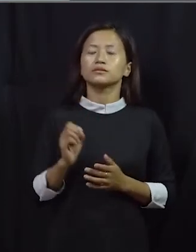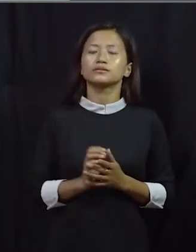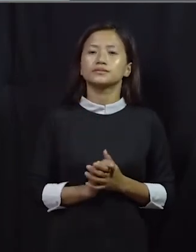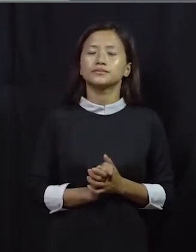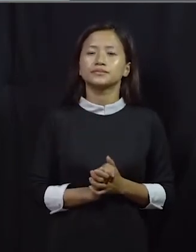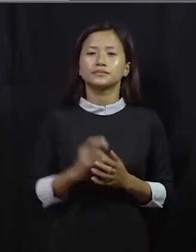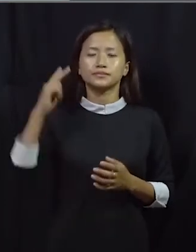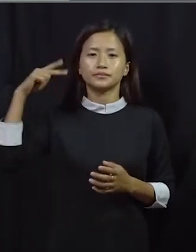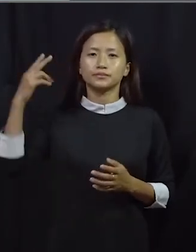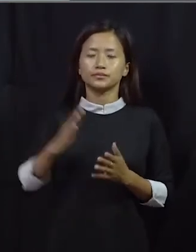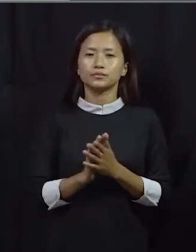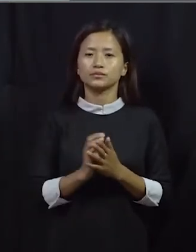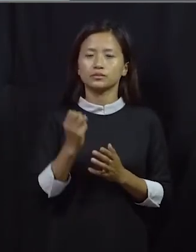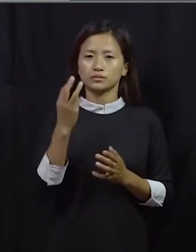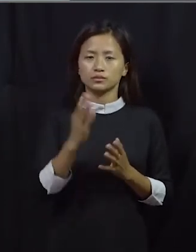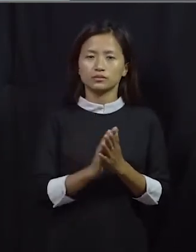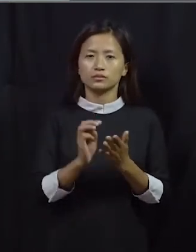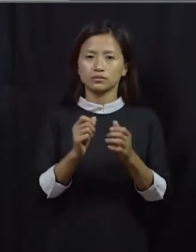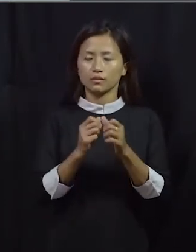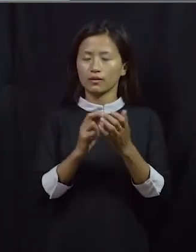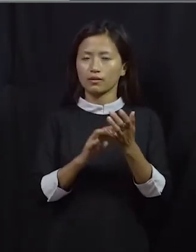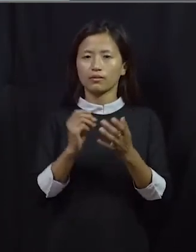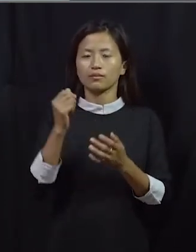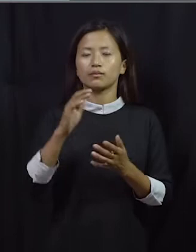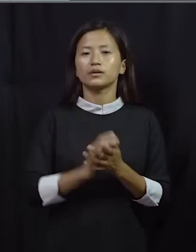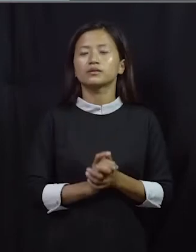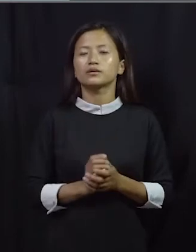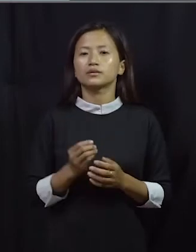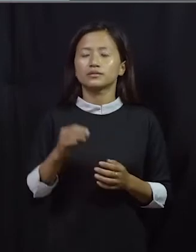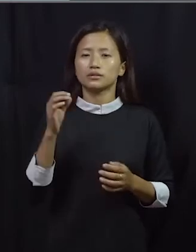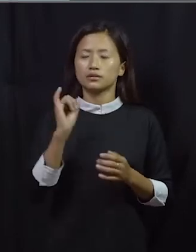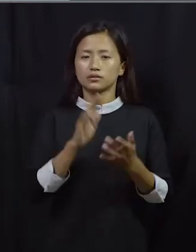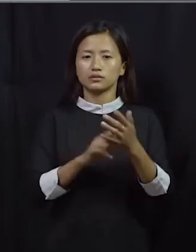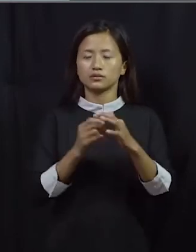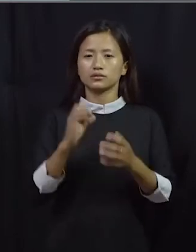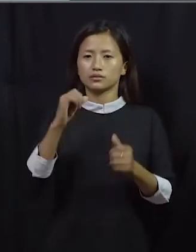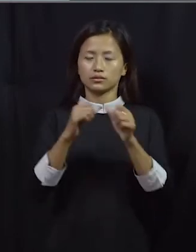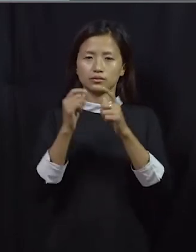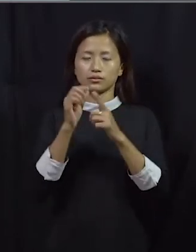Therefore, the total amount for the interest on capital is